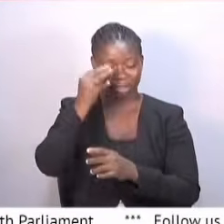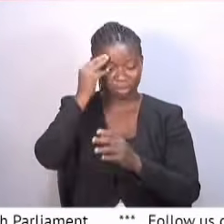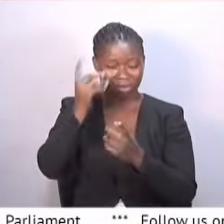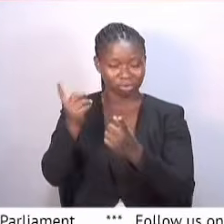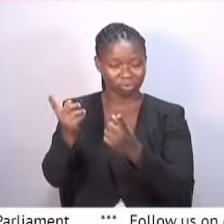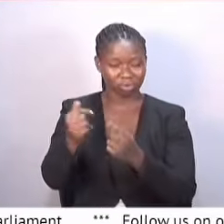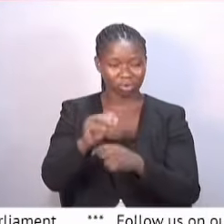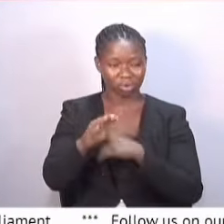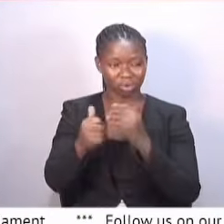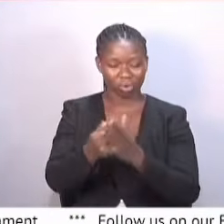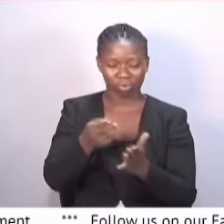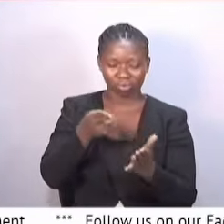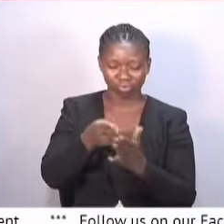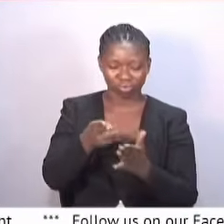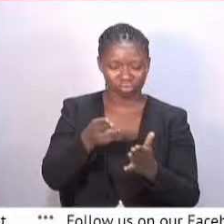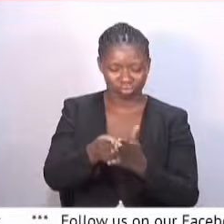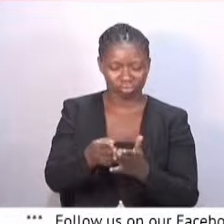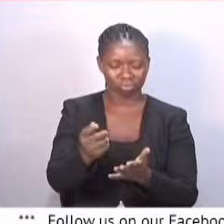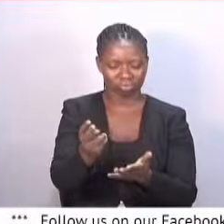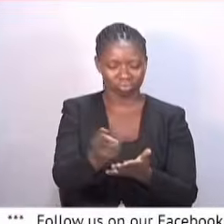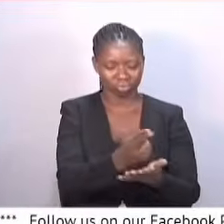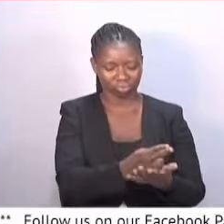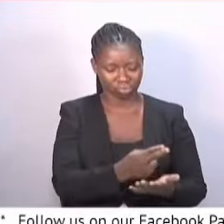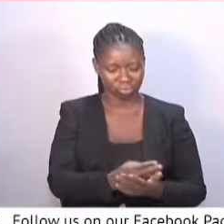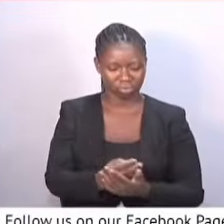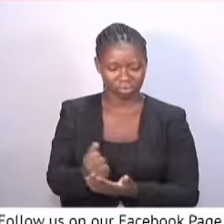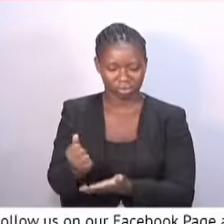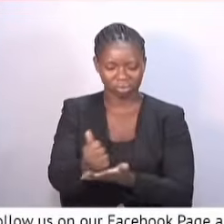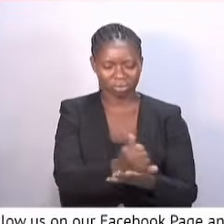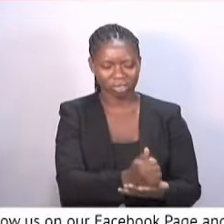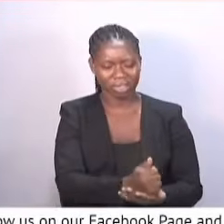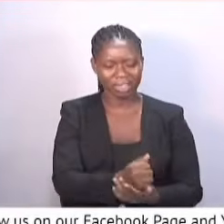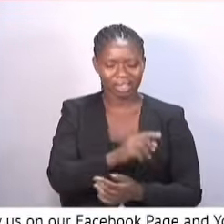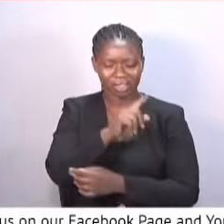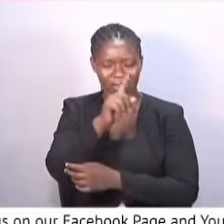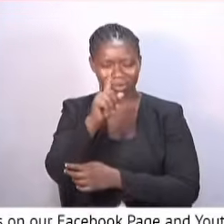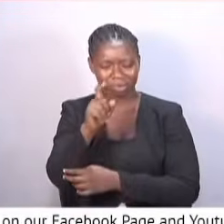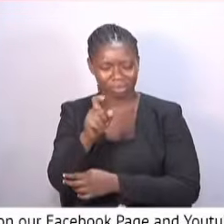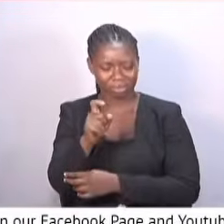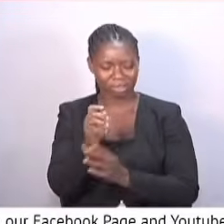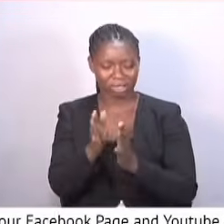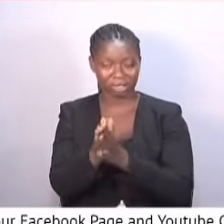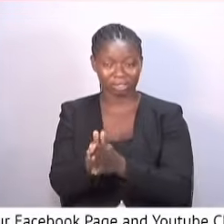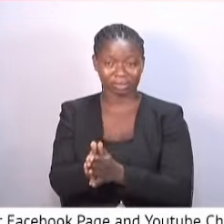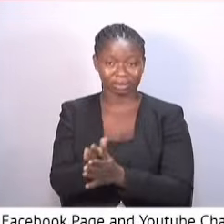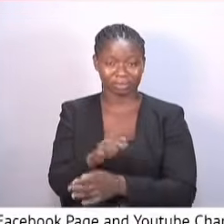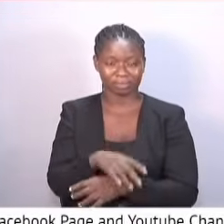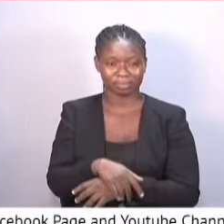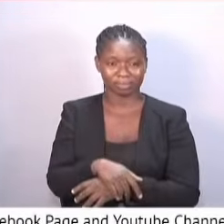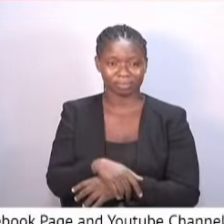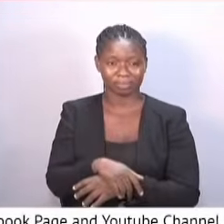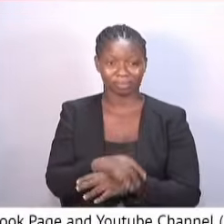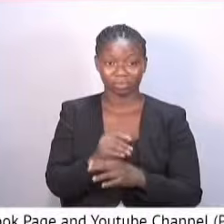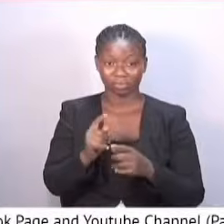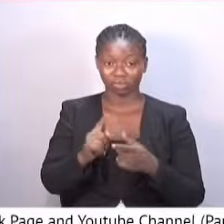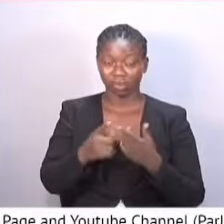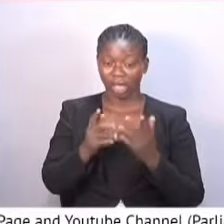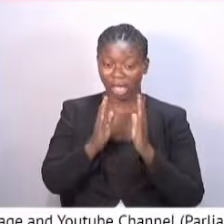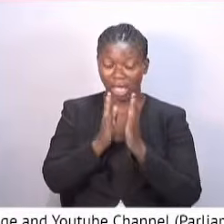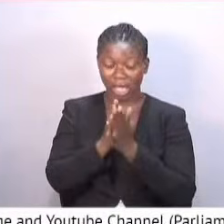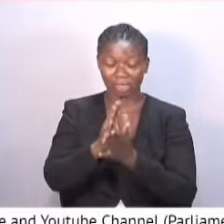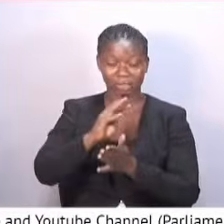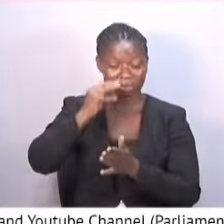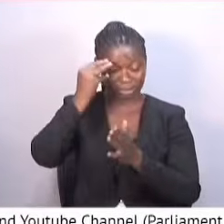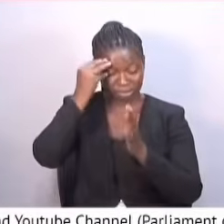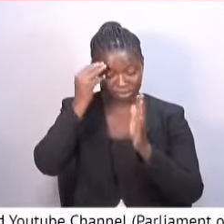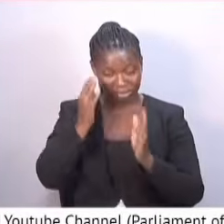bring facts to bear. And the very question on the floor is to ask